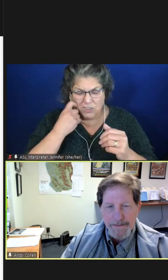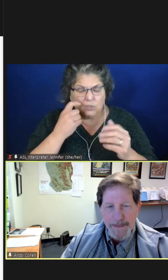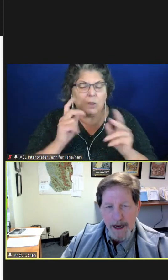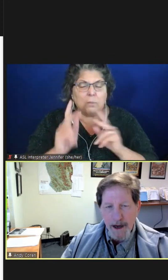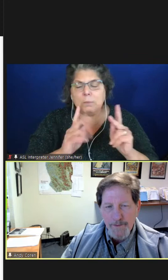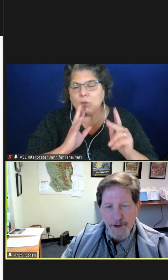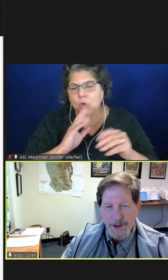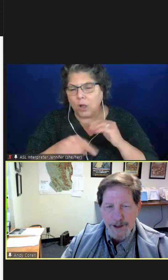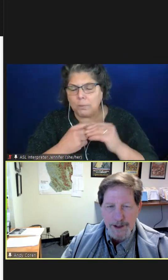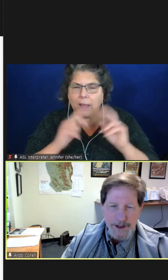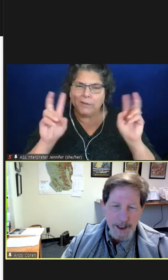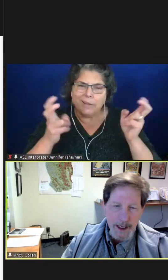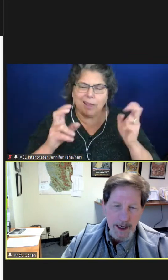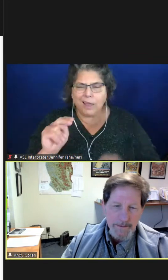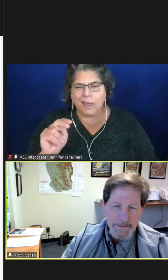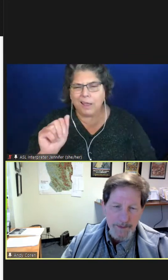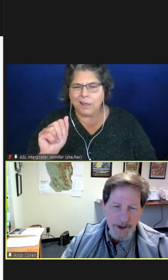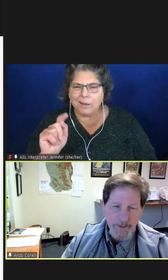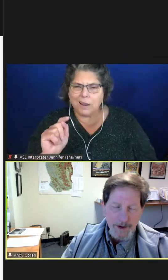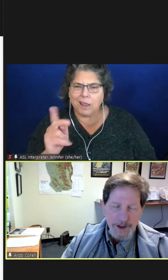immunity versus